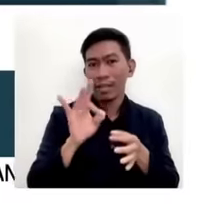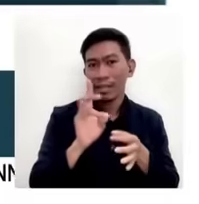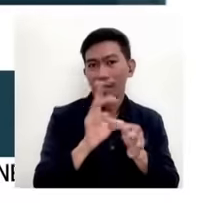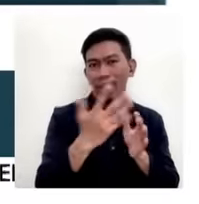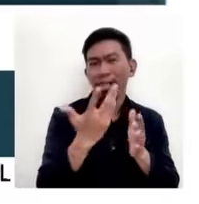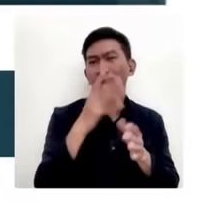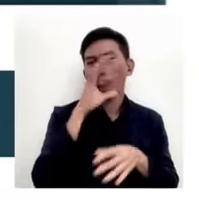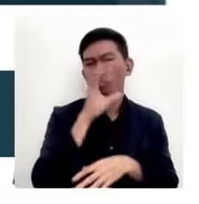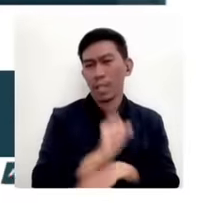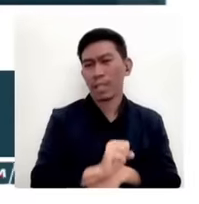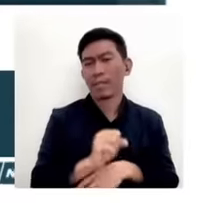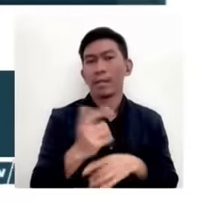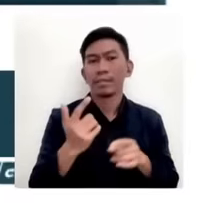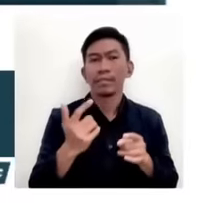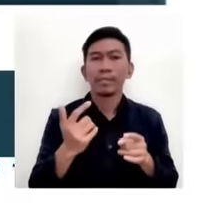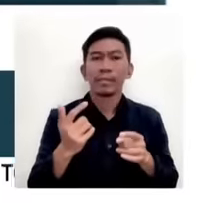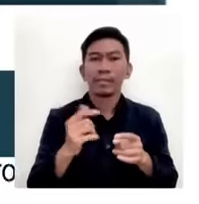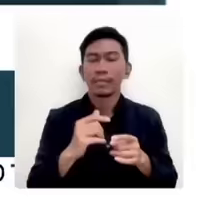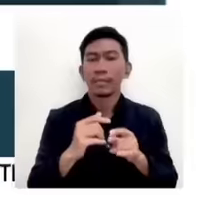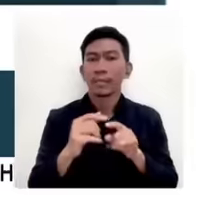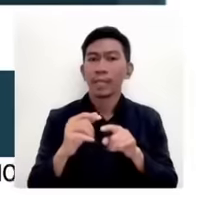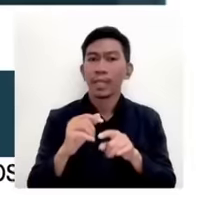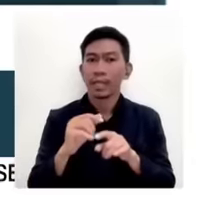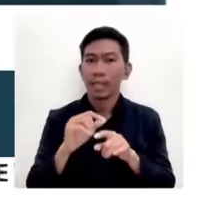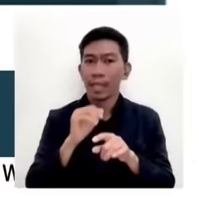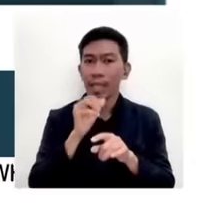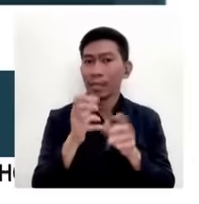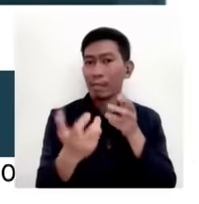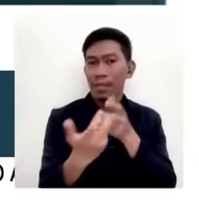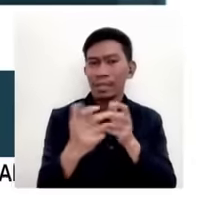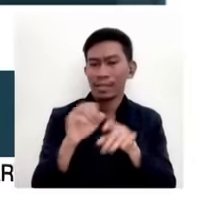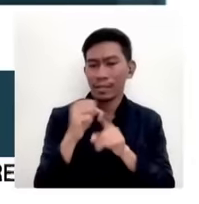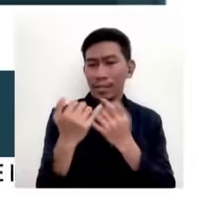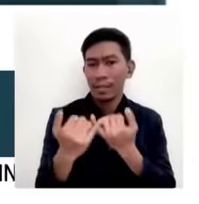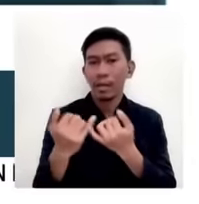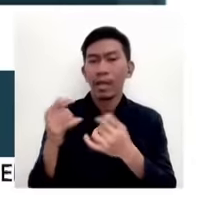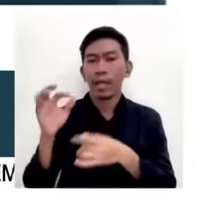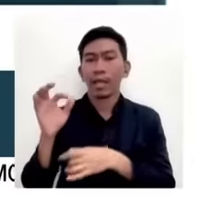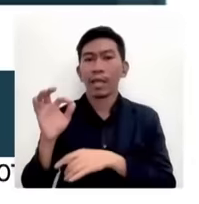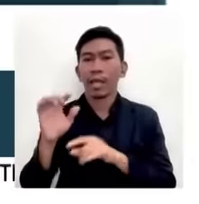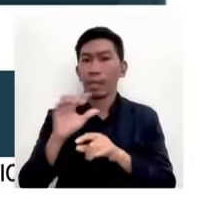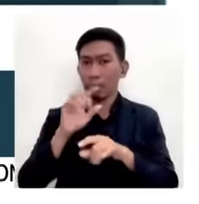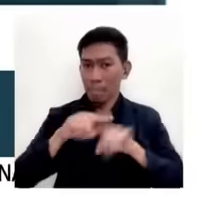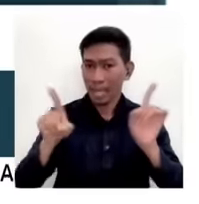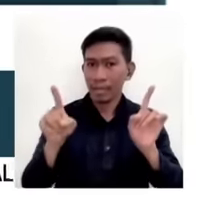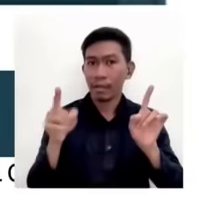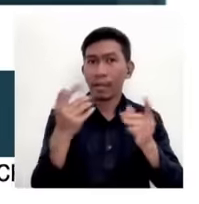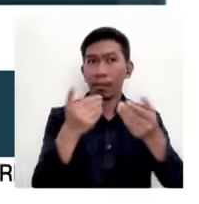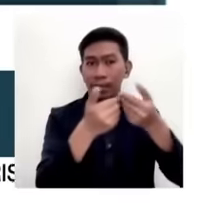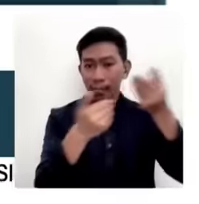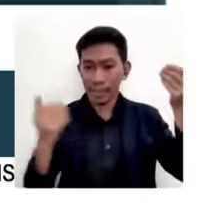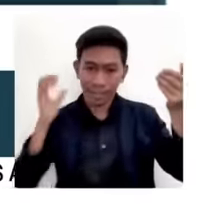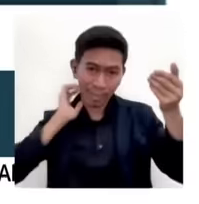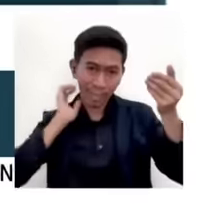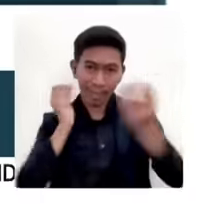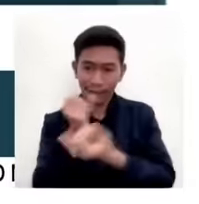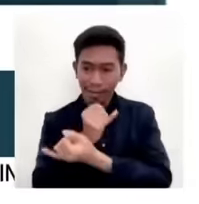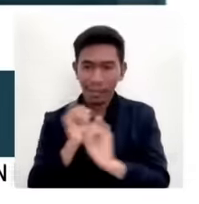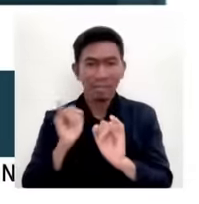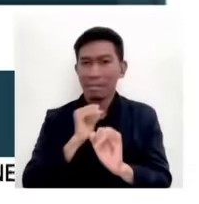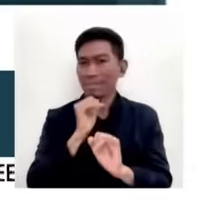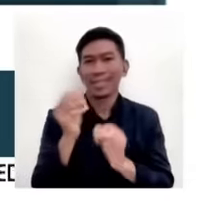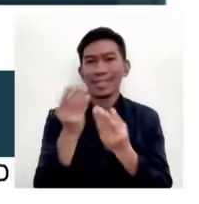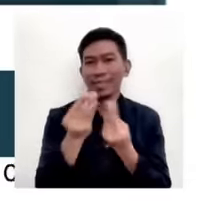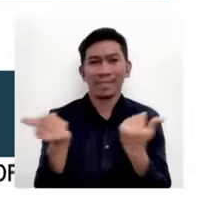then again, the solution is not secession. Hindi ho yun ang solution sa mga problema natin.